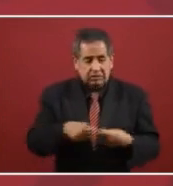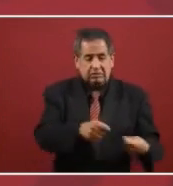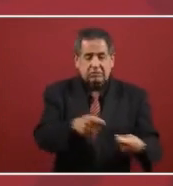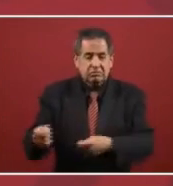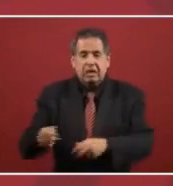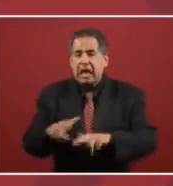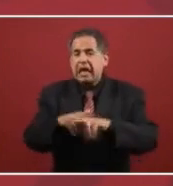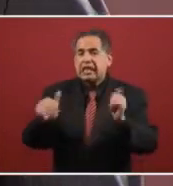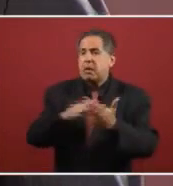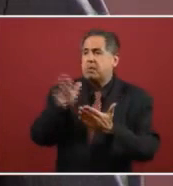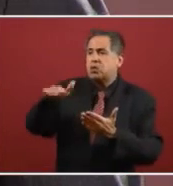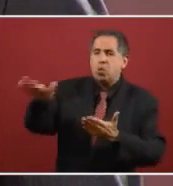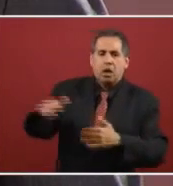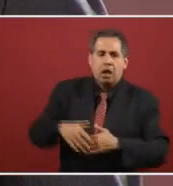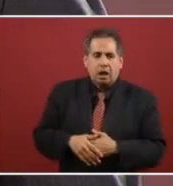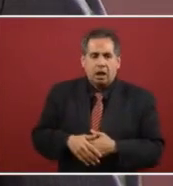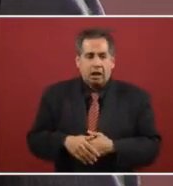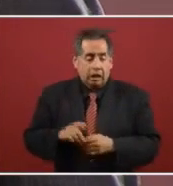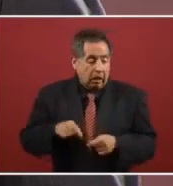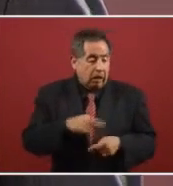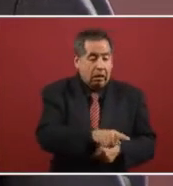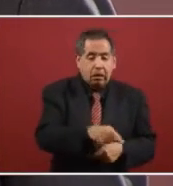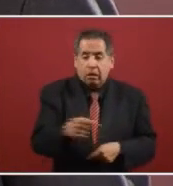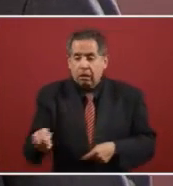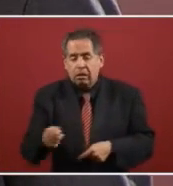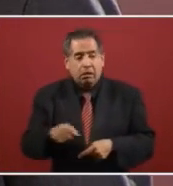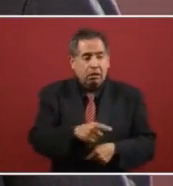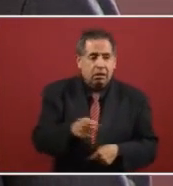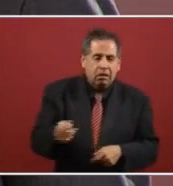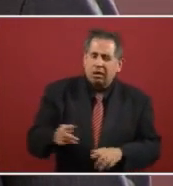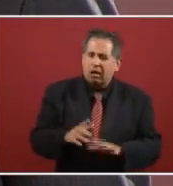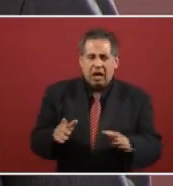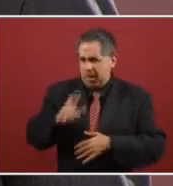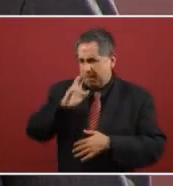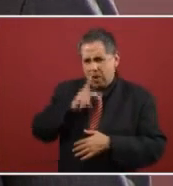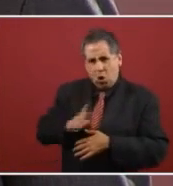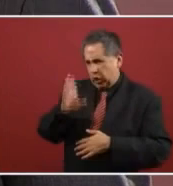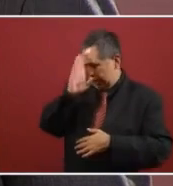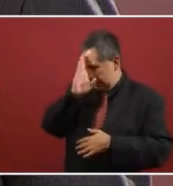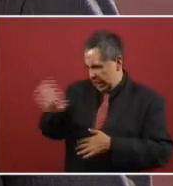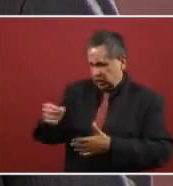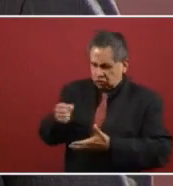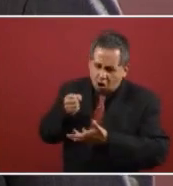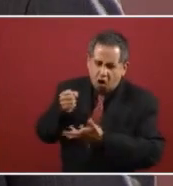even be able to buy a can of gas. There won't be enough.